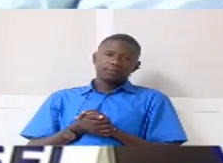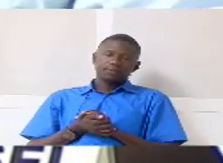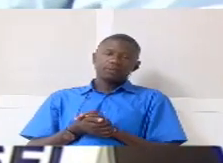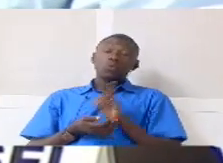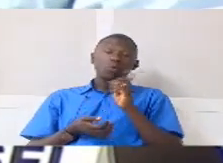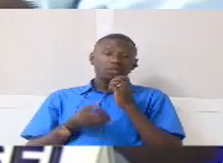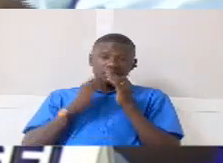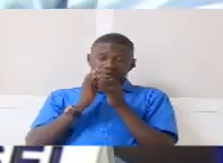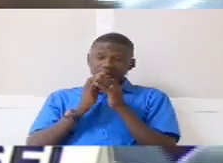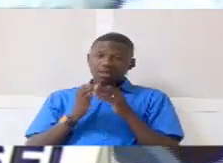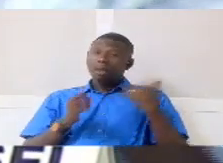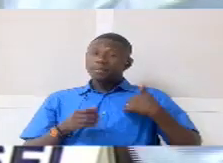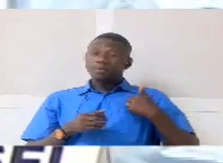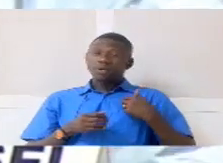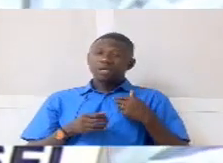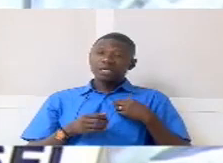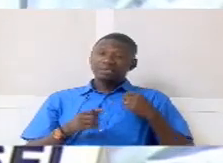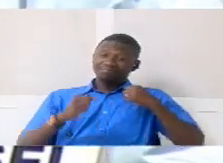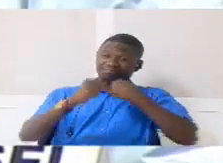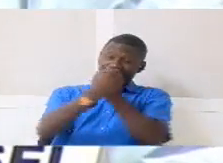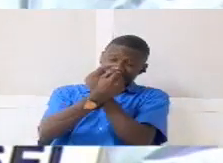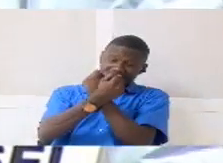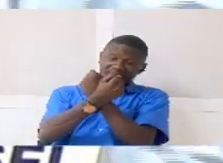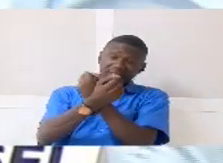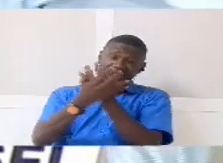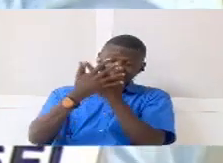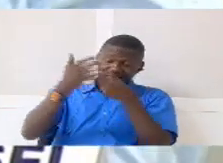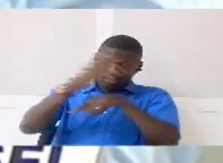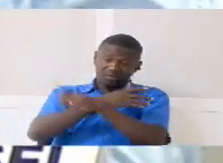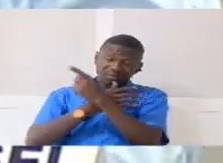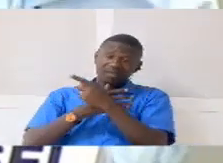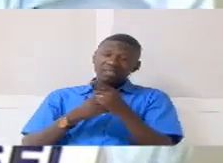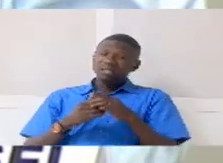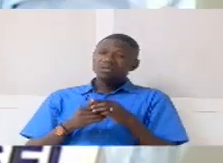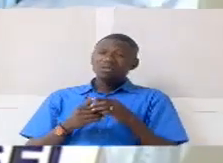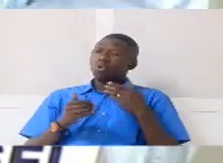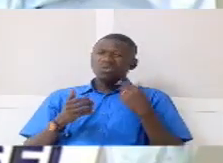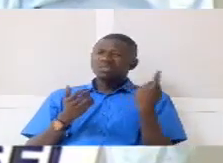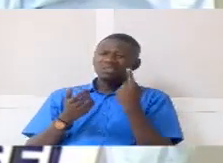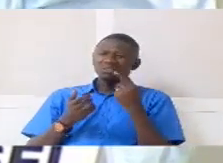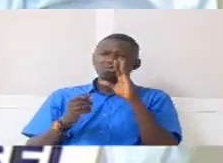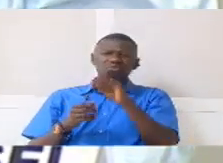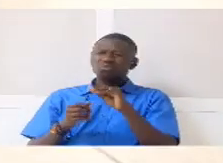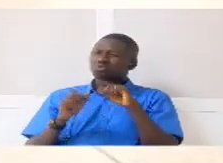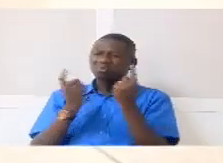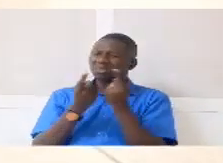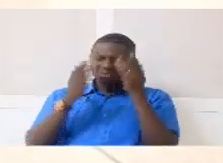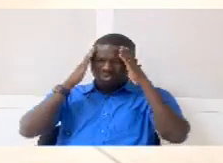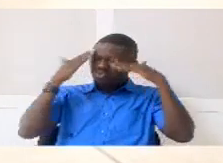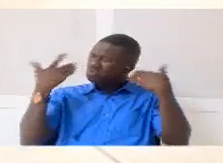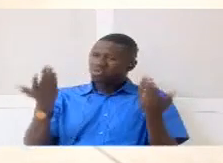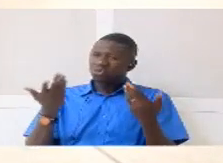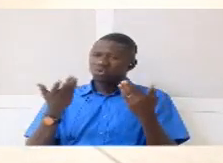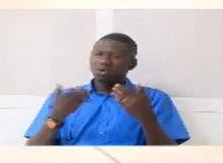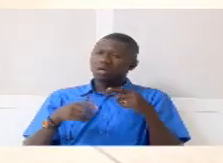into the prison in blatant violation of the law. Amunta benyina fokanyanko e kamolu nati kasola ke